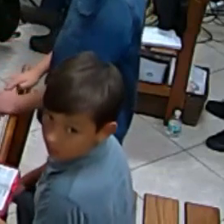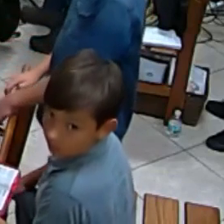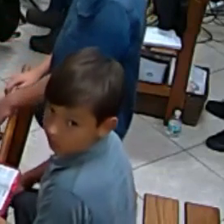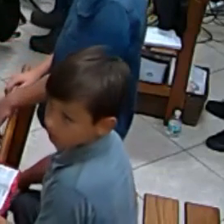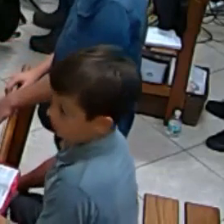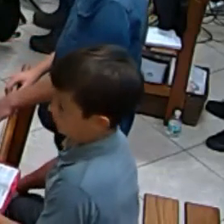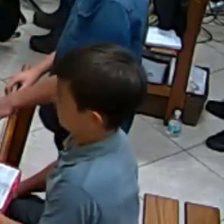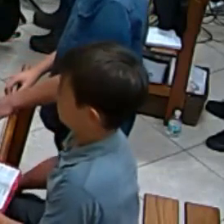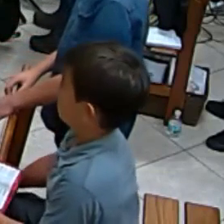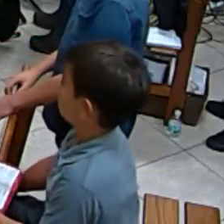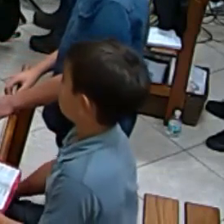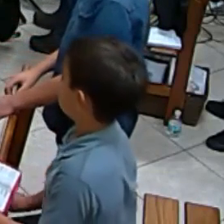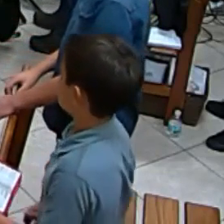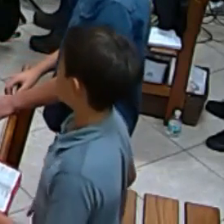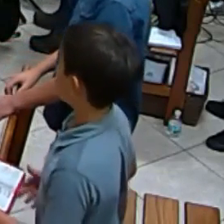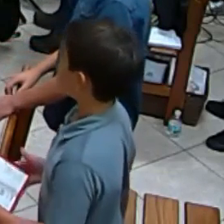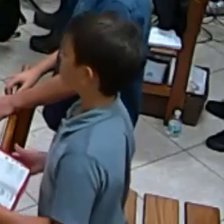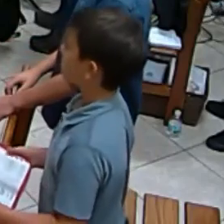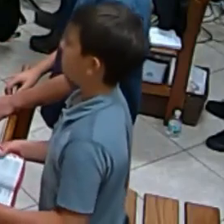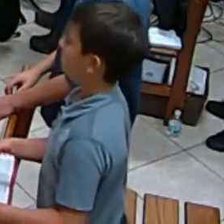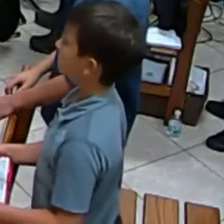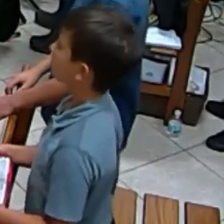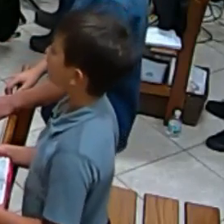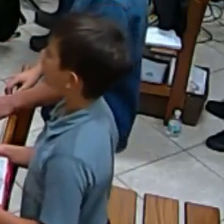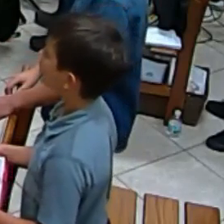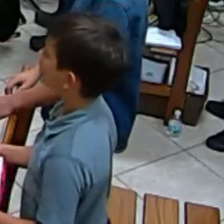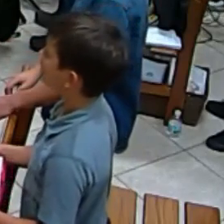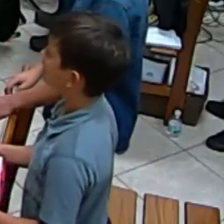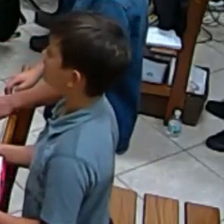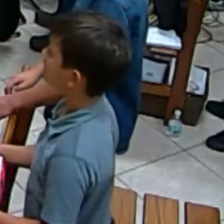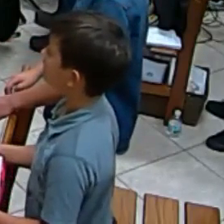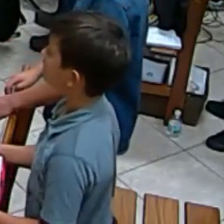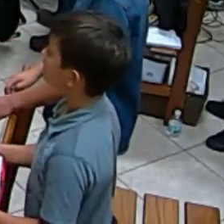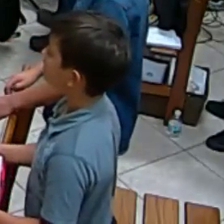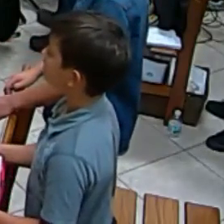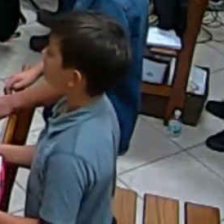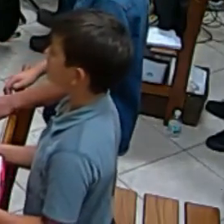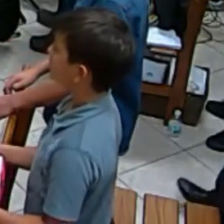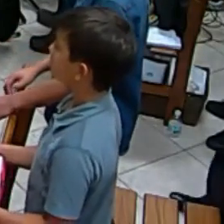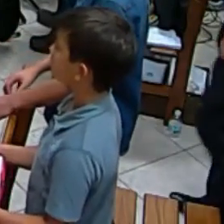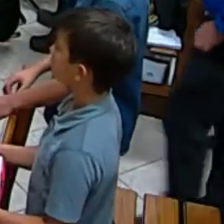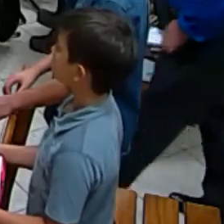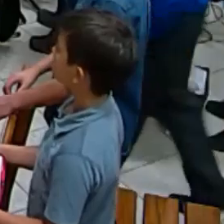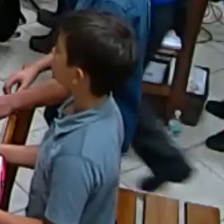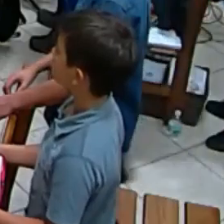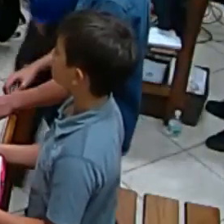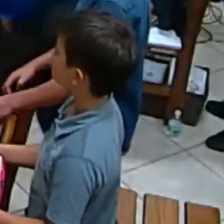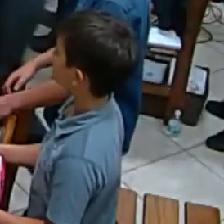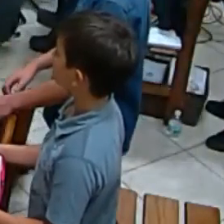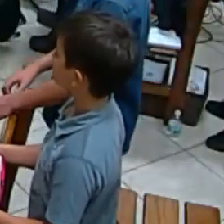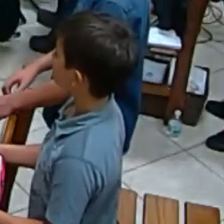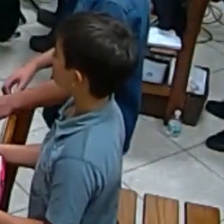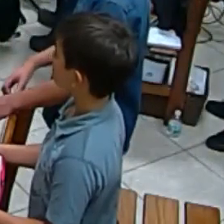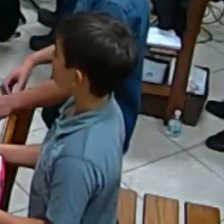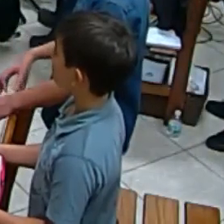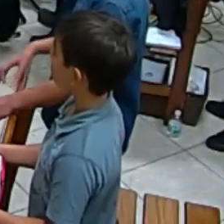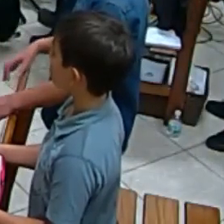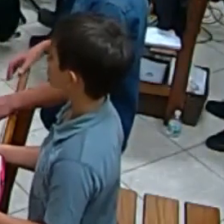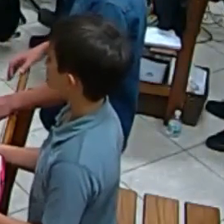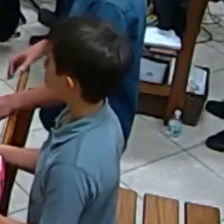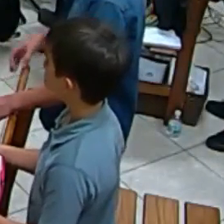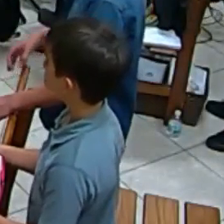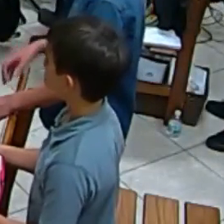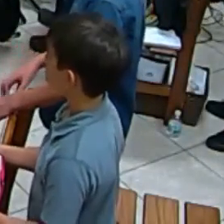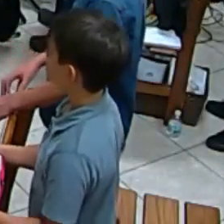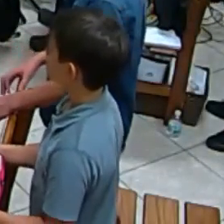with laying of hands about what the pastor was saying. We need to place our lives in the presence of the